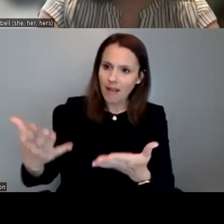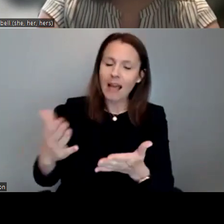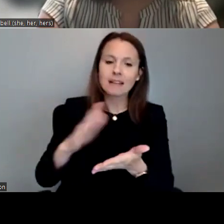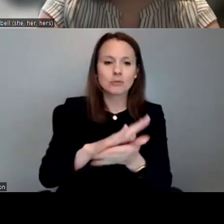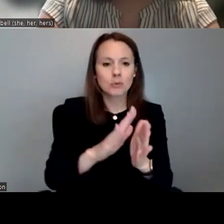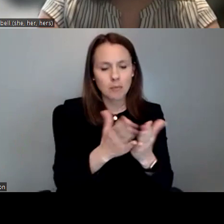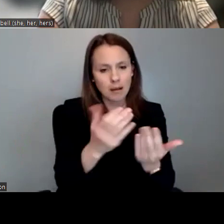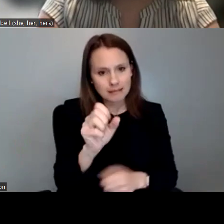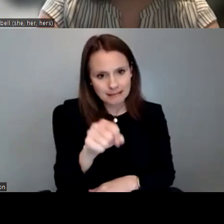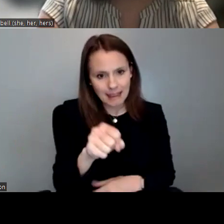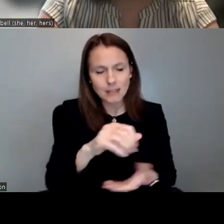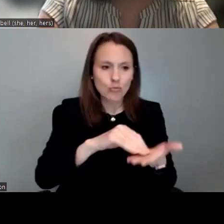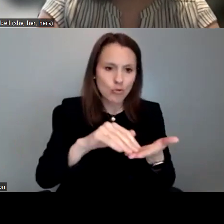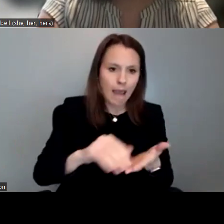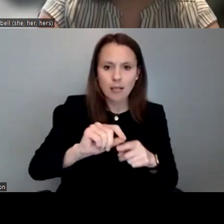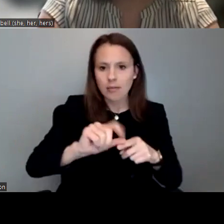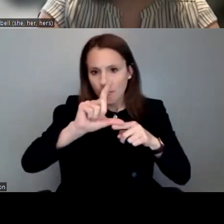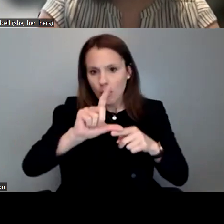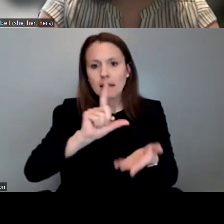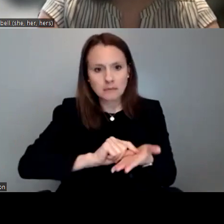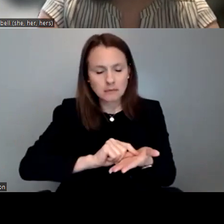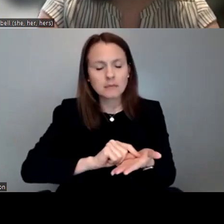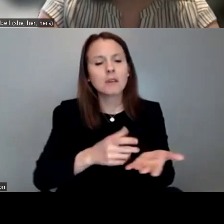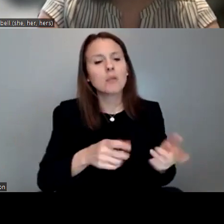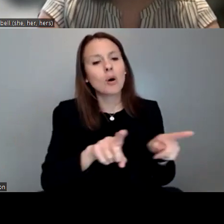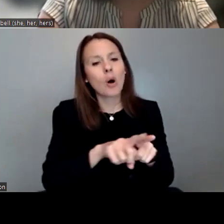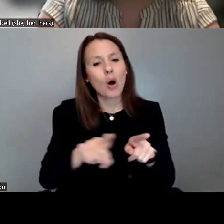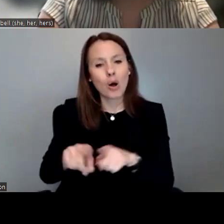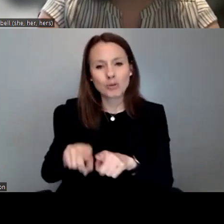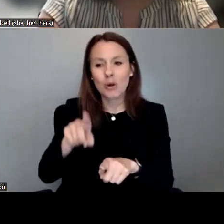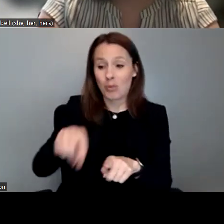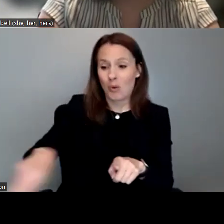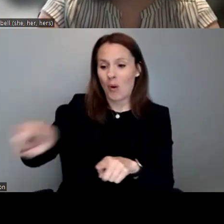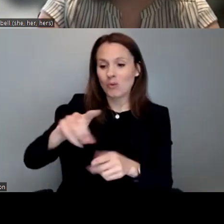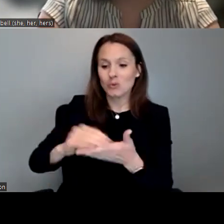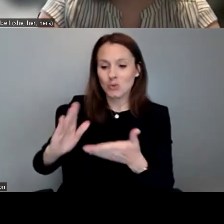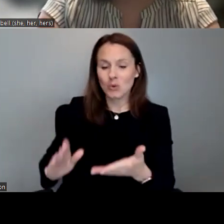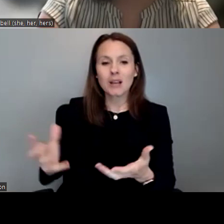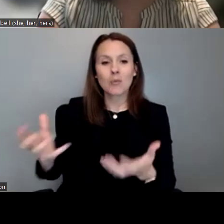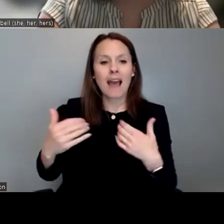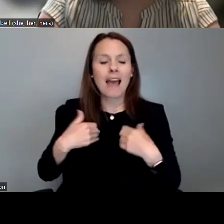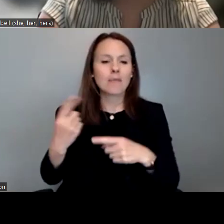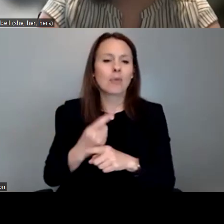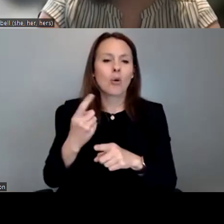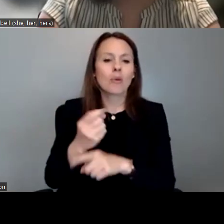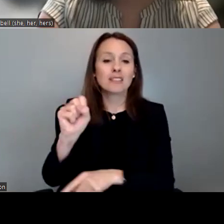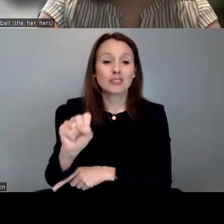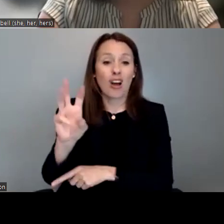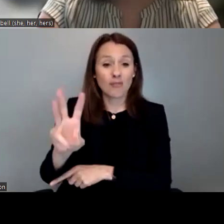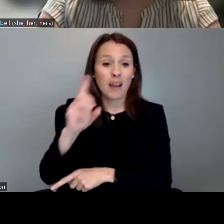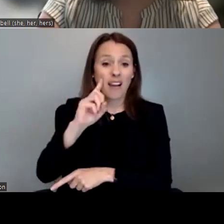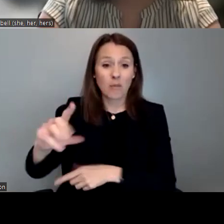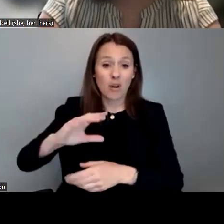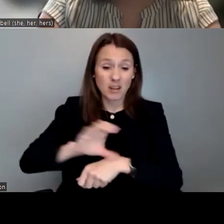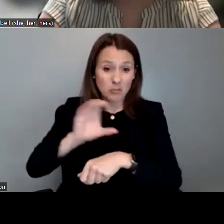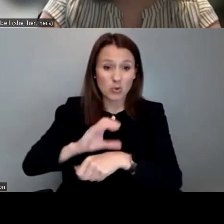Braille or in print, but we're also making sure that those kids have the proper software that they need.